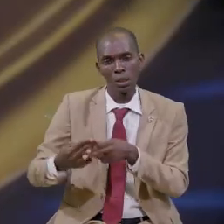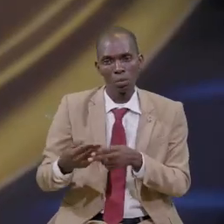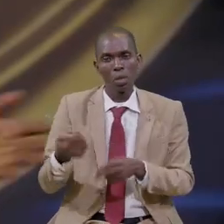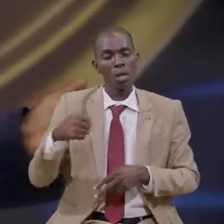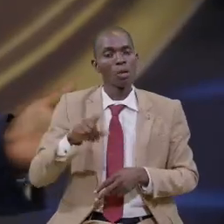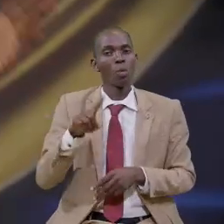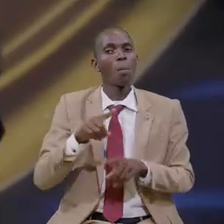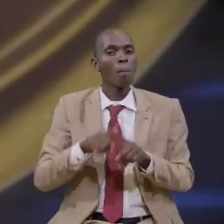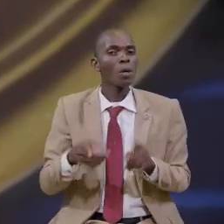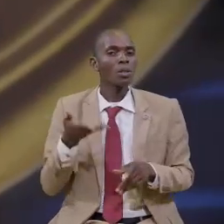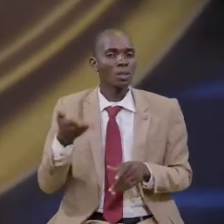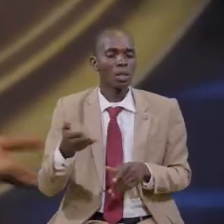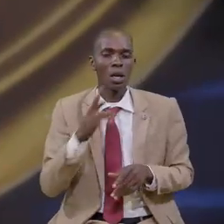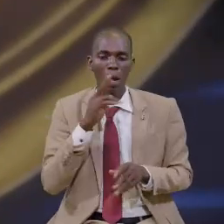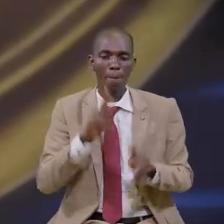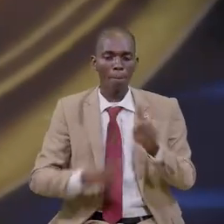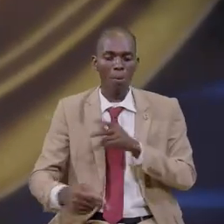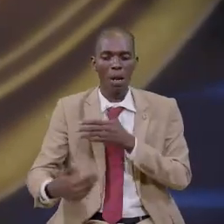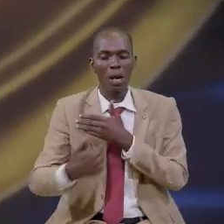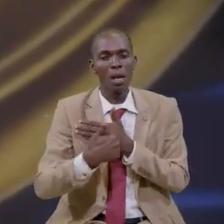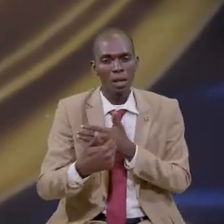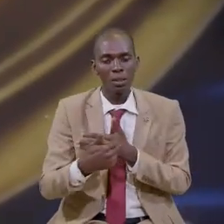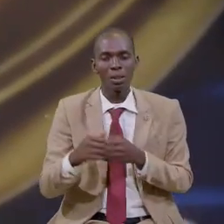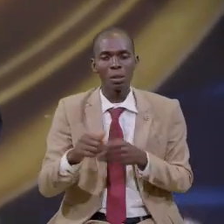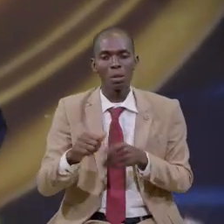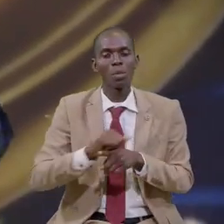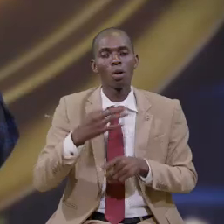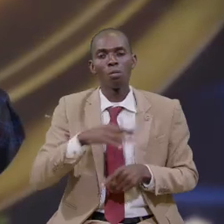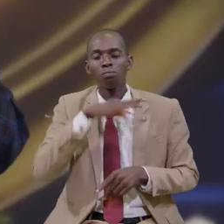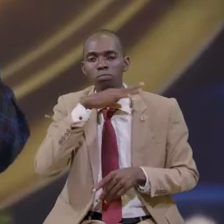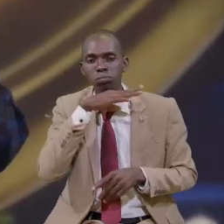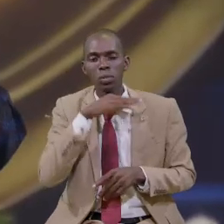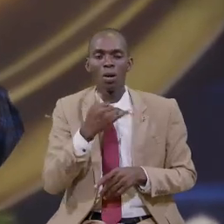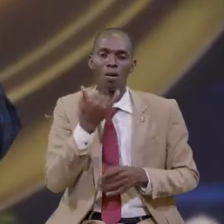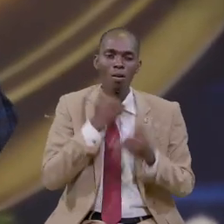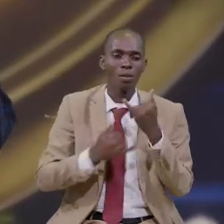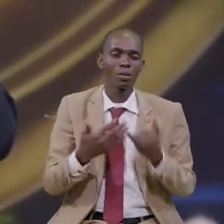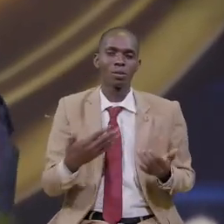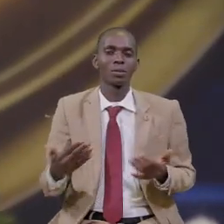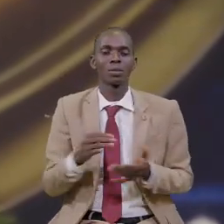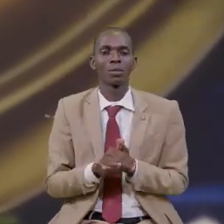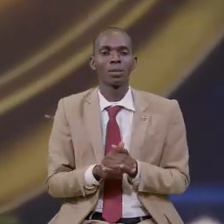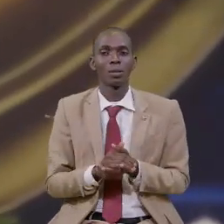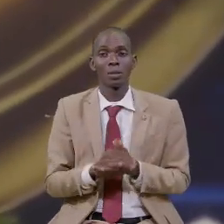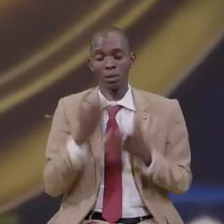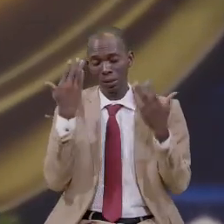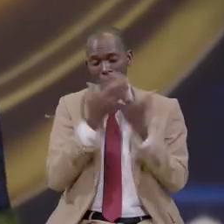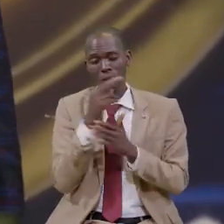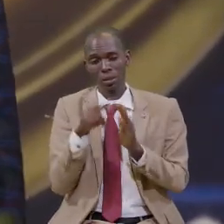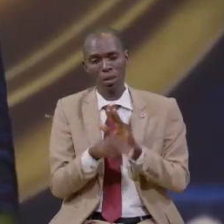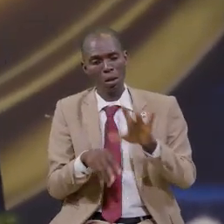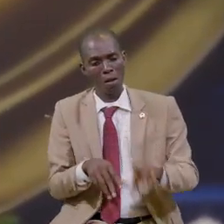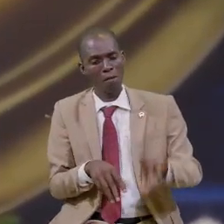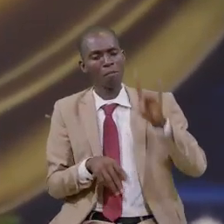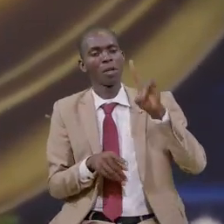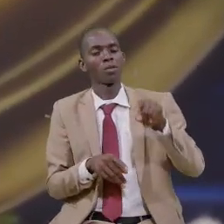corruption, pollution, darkness. They spot you out. Oh yes, I think he must